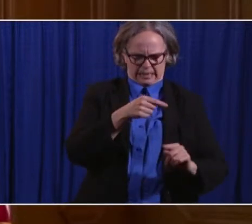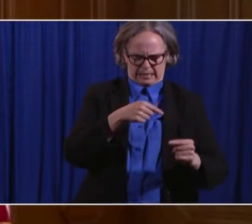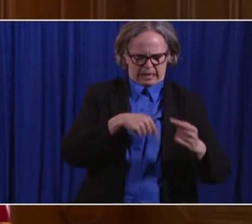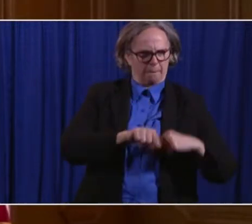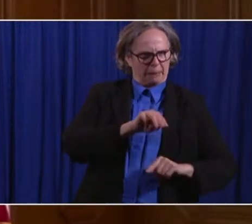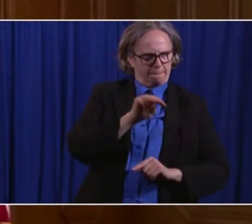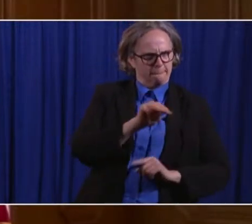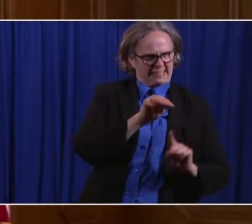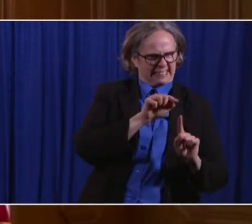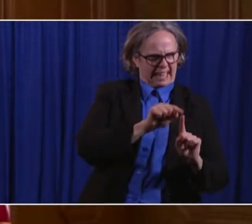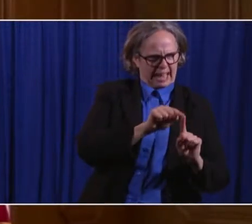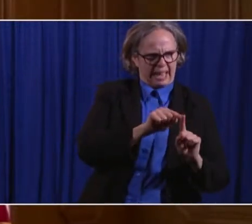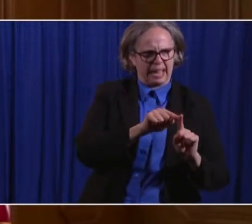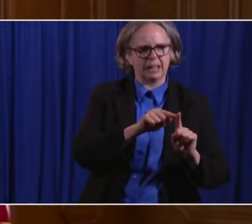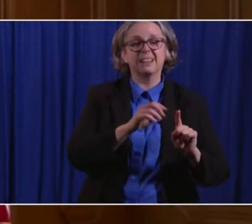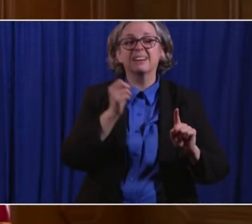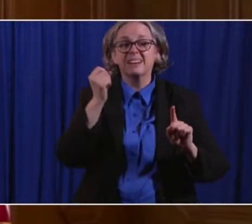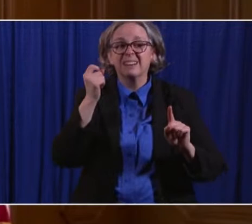may